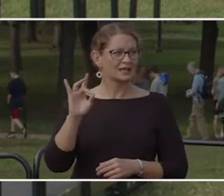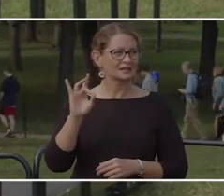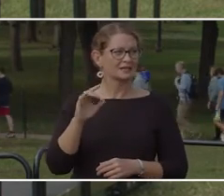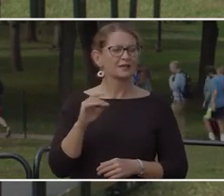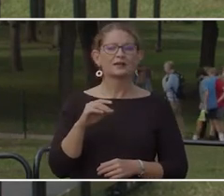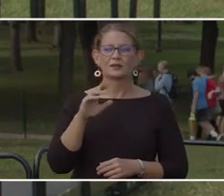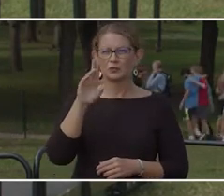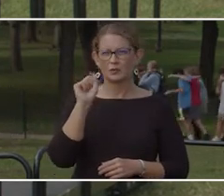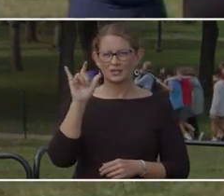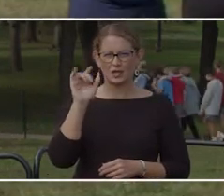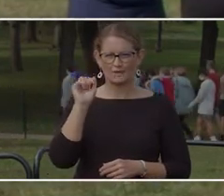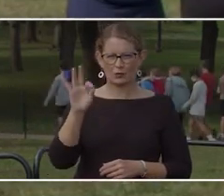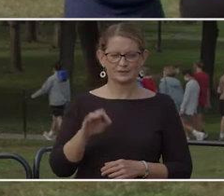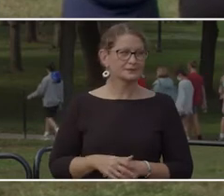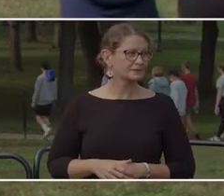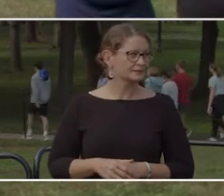1965-68, U.S. Air Force.